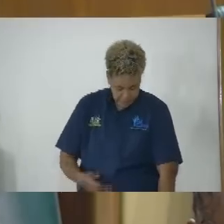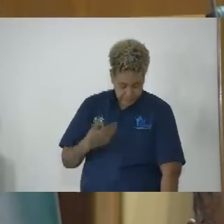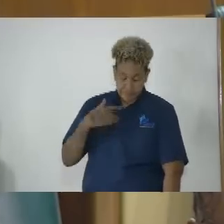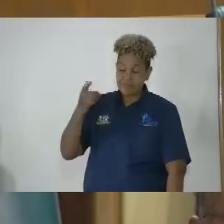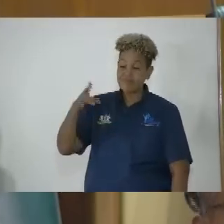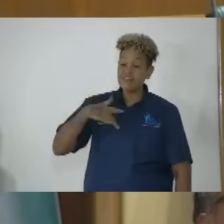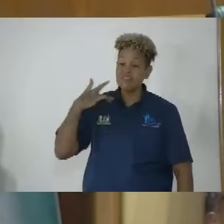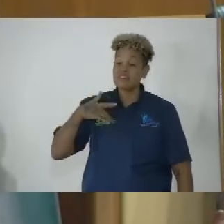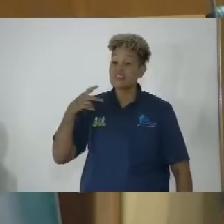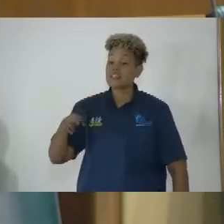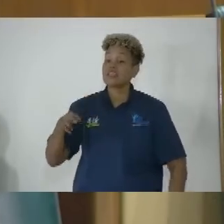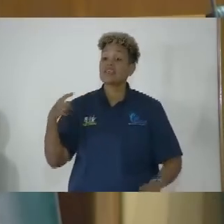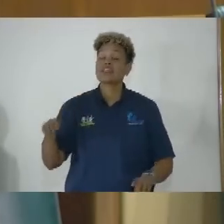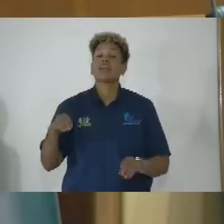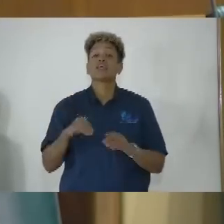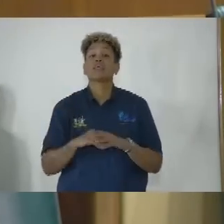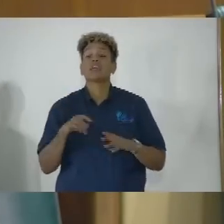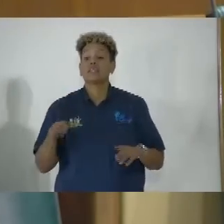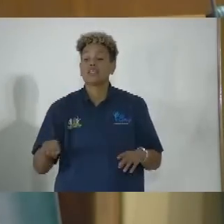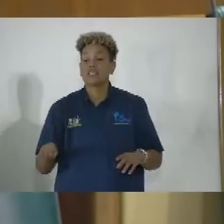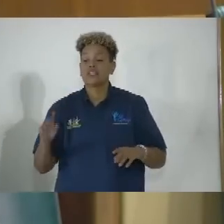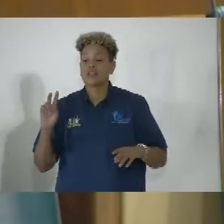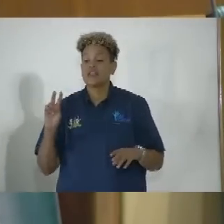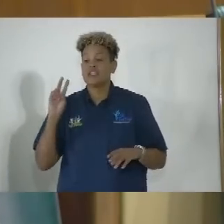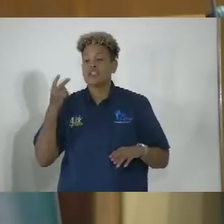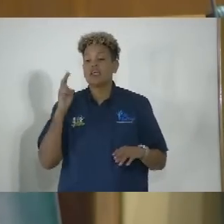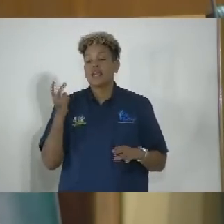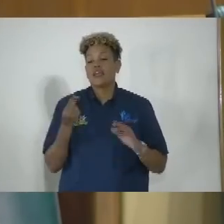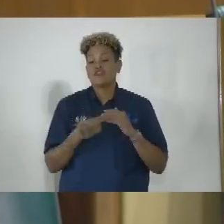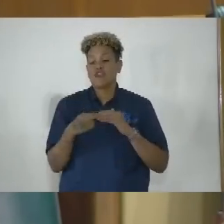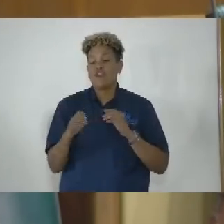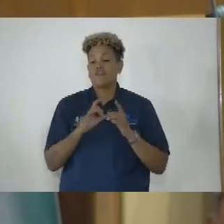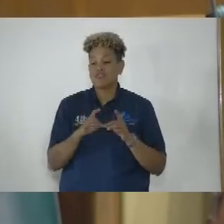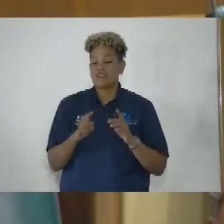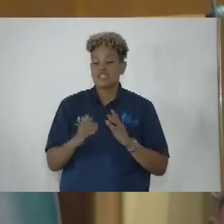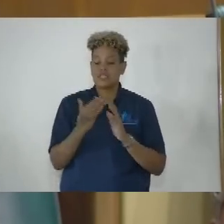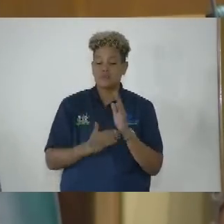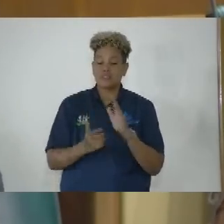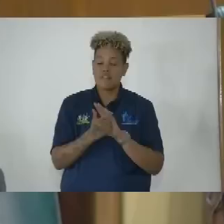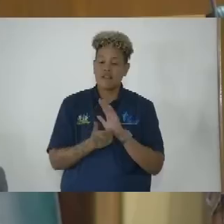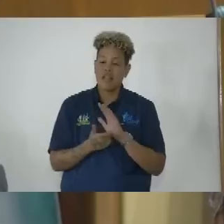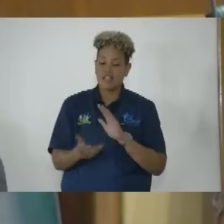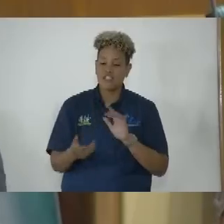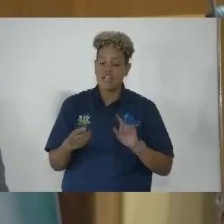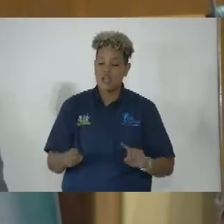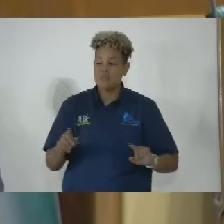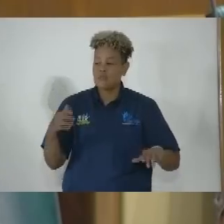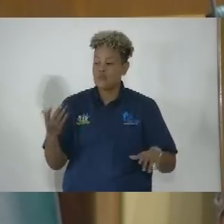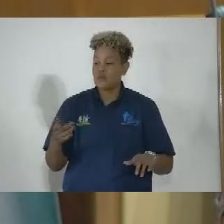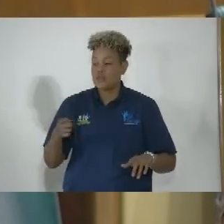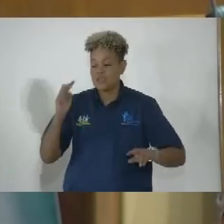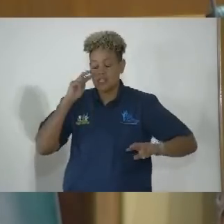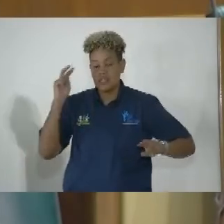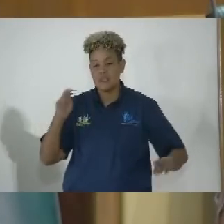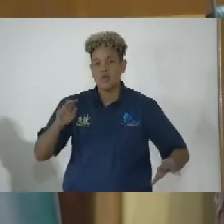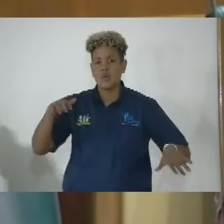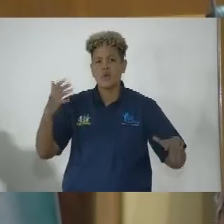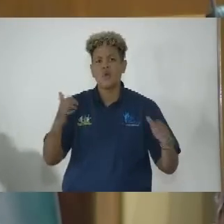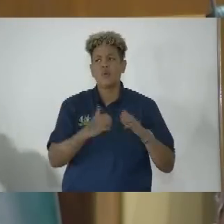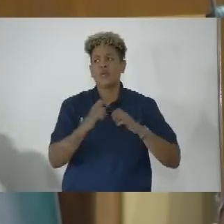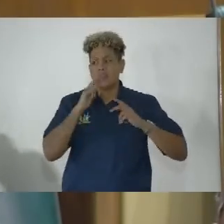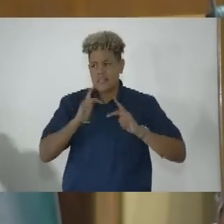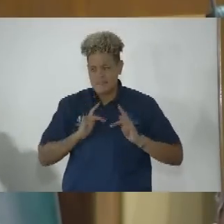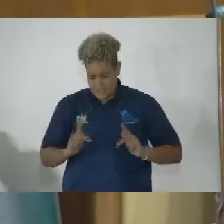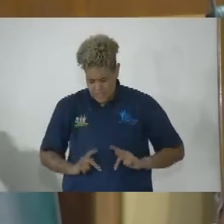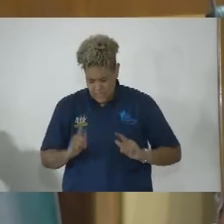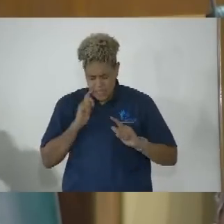the feeling that in the second reference in this piece of legislation that deals with the